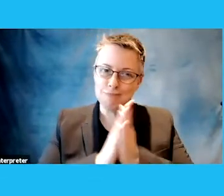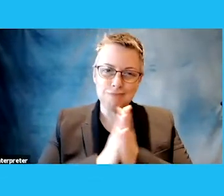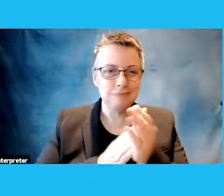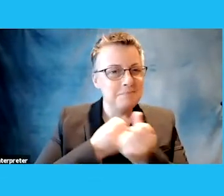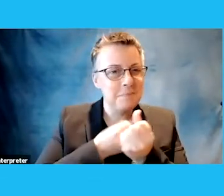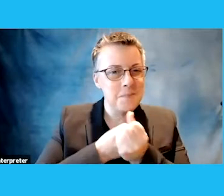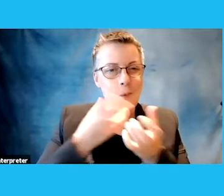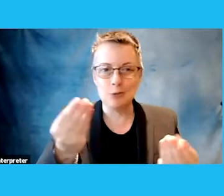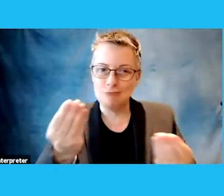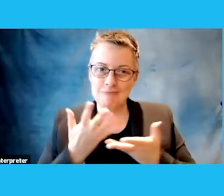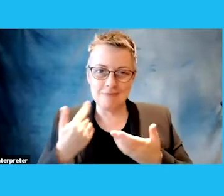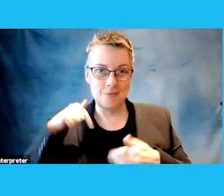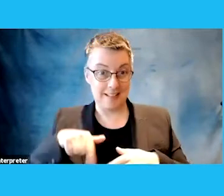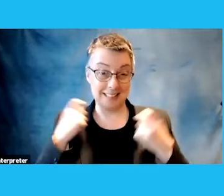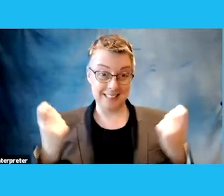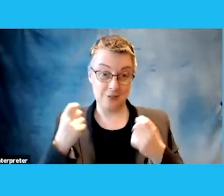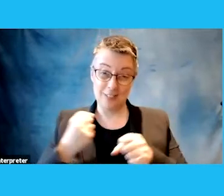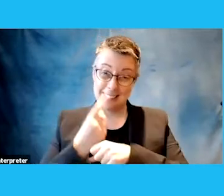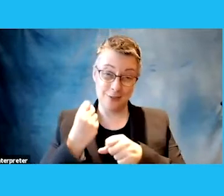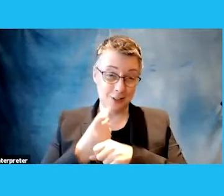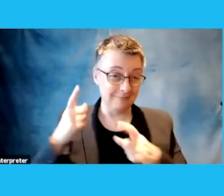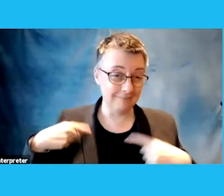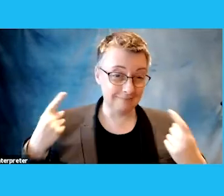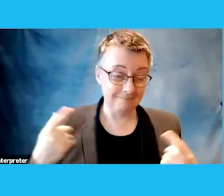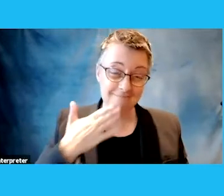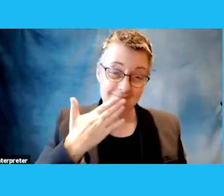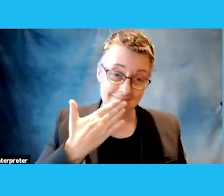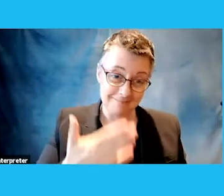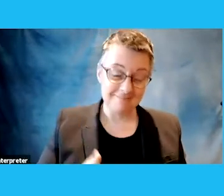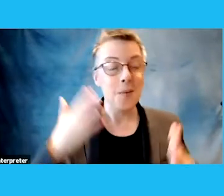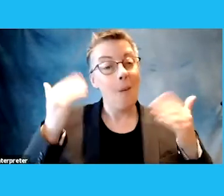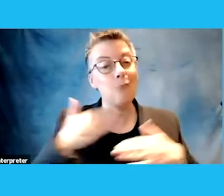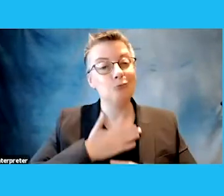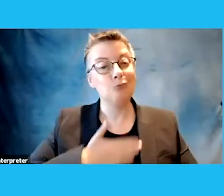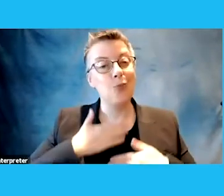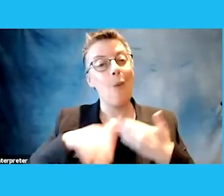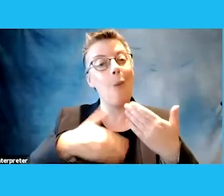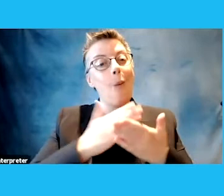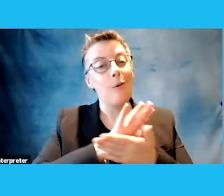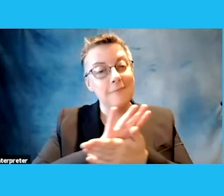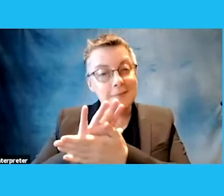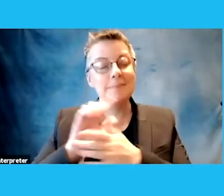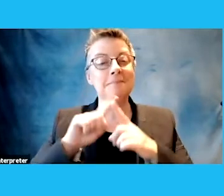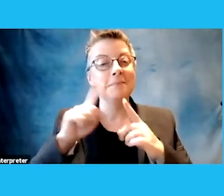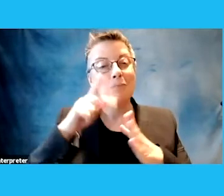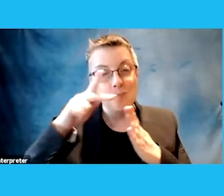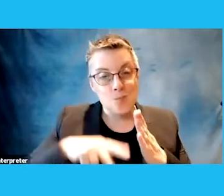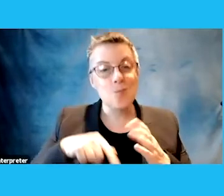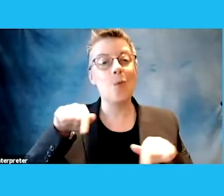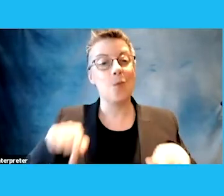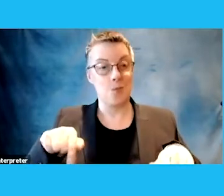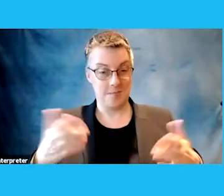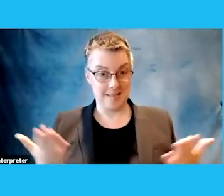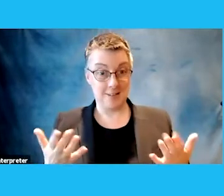you provide for this festival year after year. I hope you enjoy all of the films and programs at RealAbilities Boston